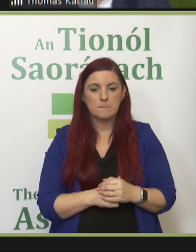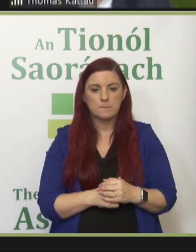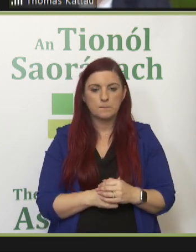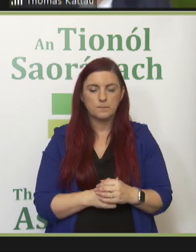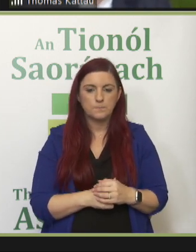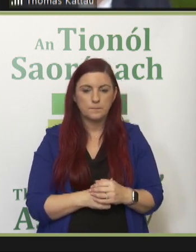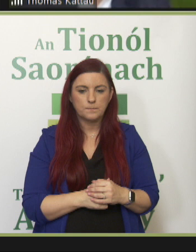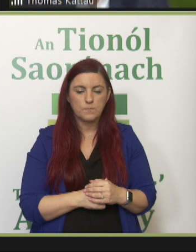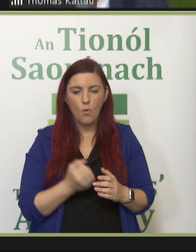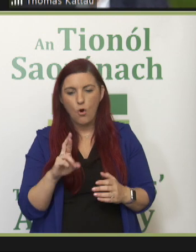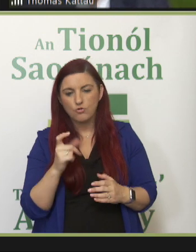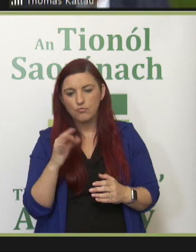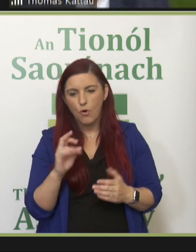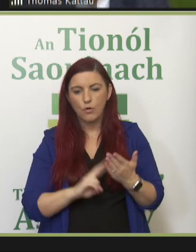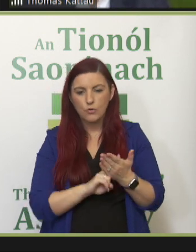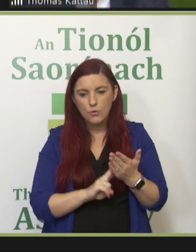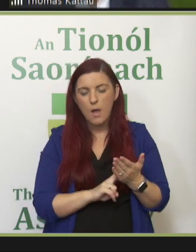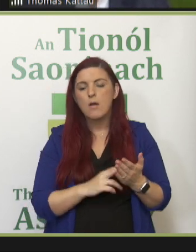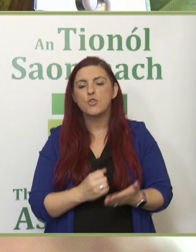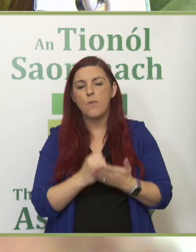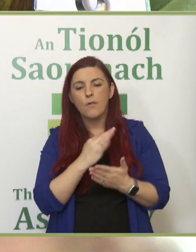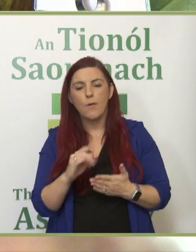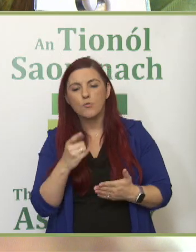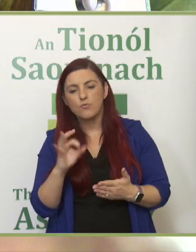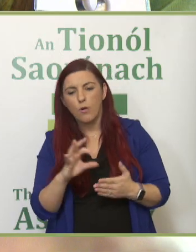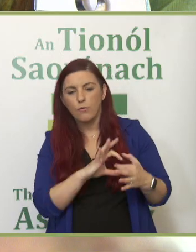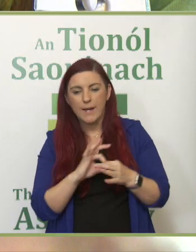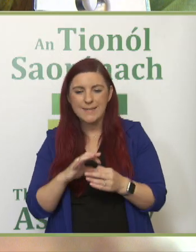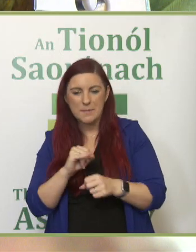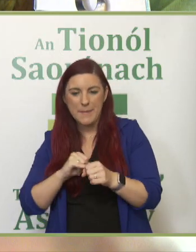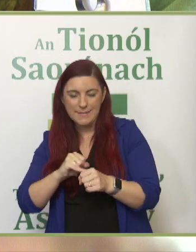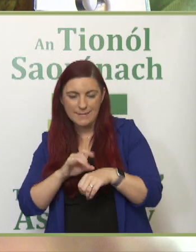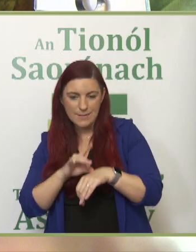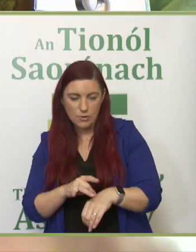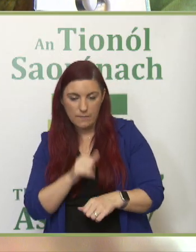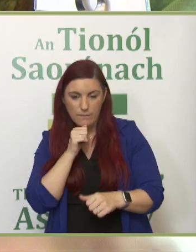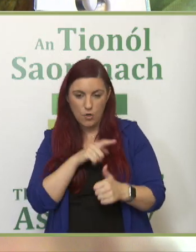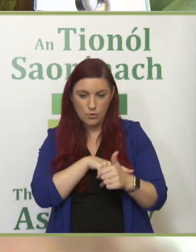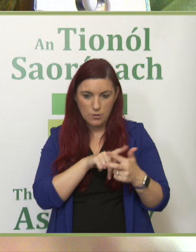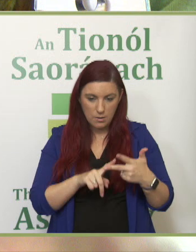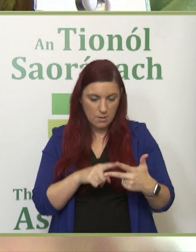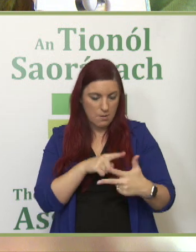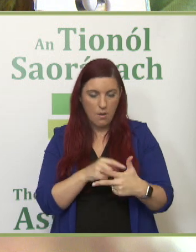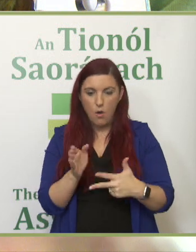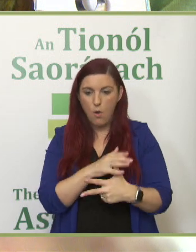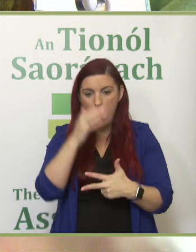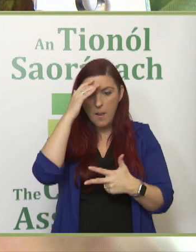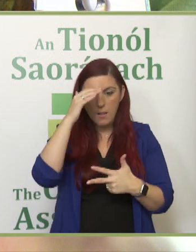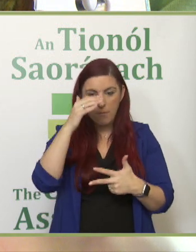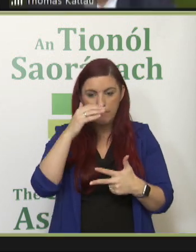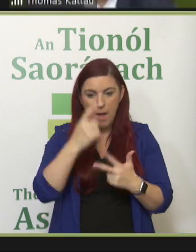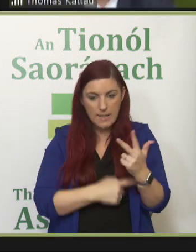use related medical conditions. First of all policies must be